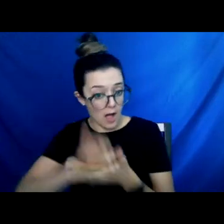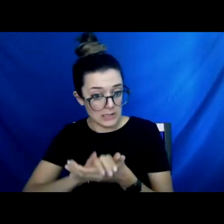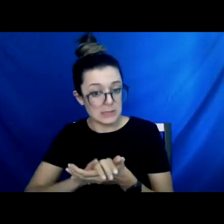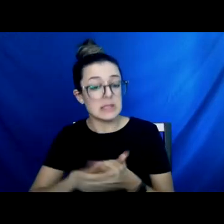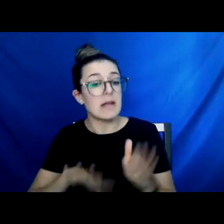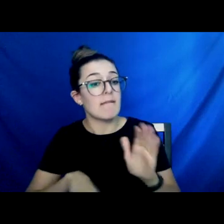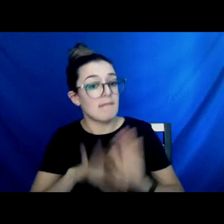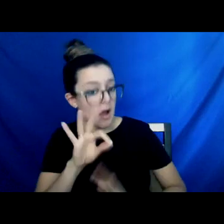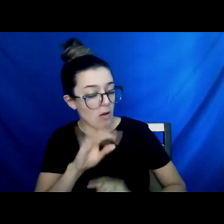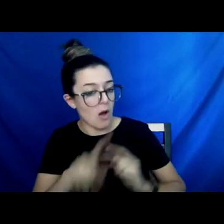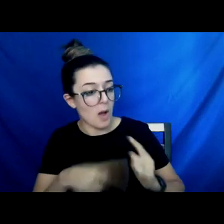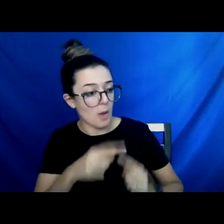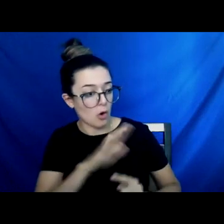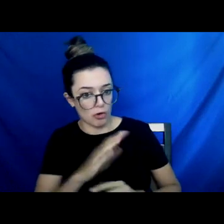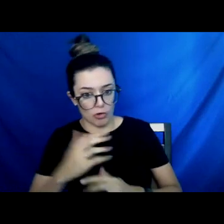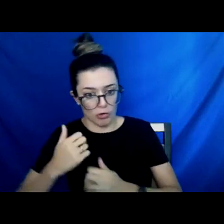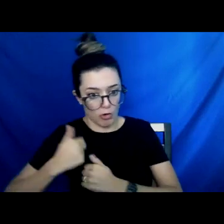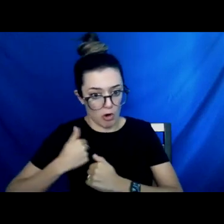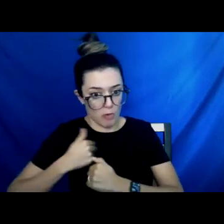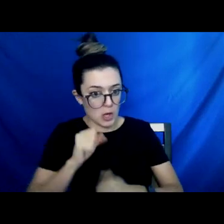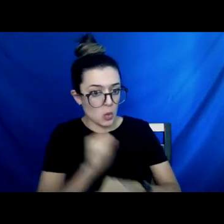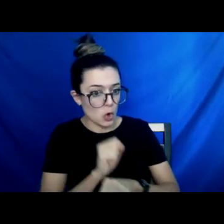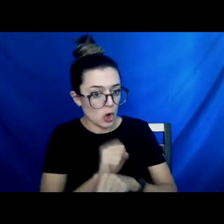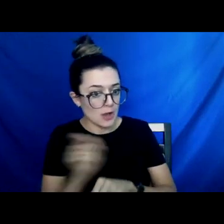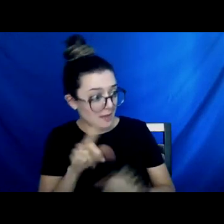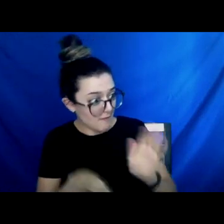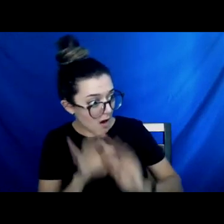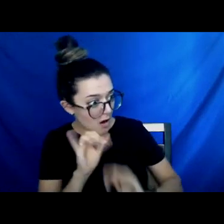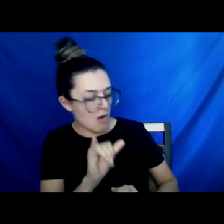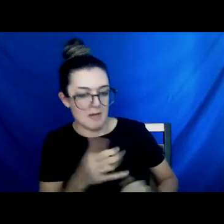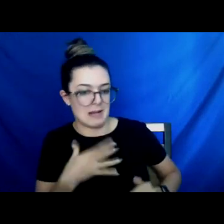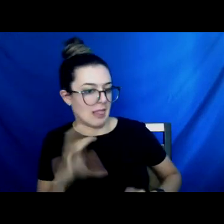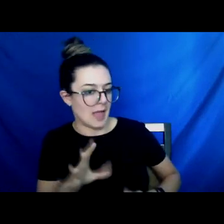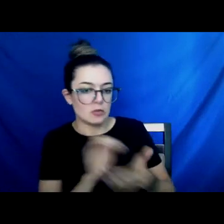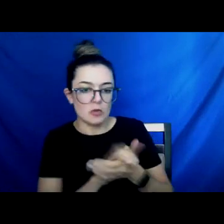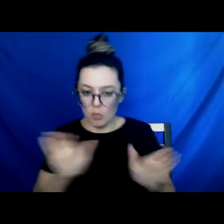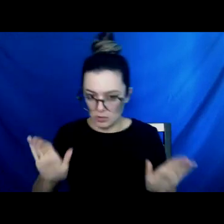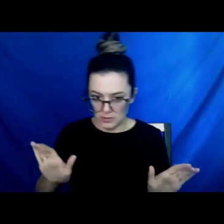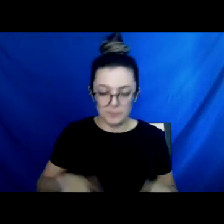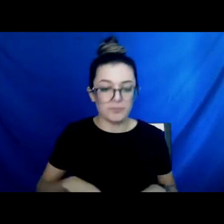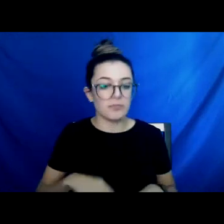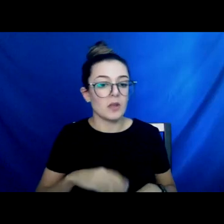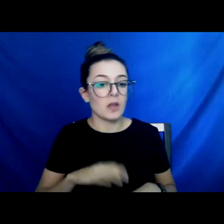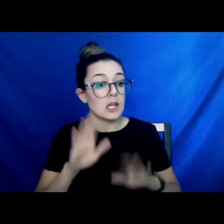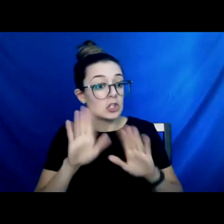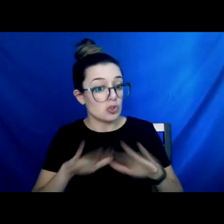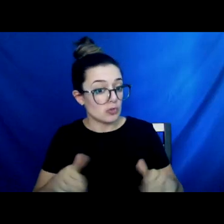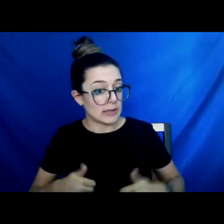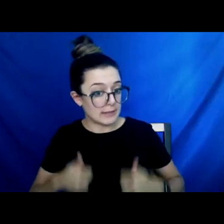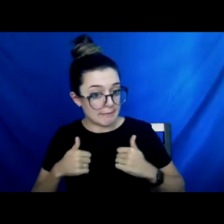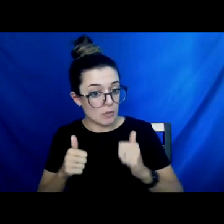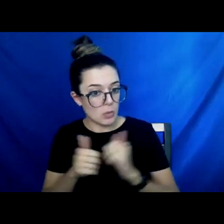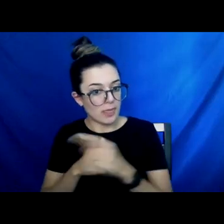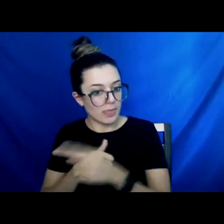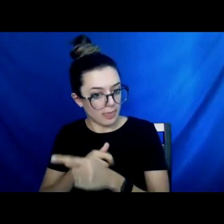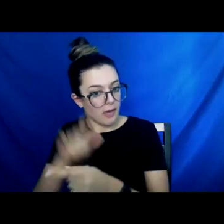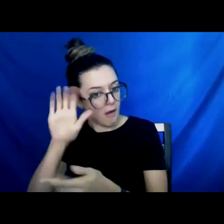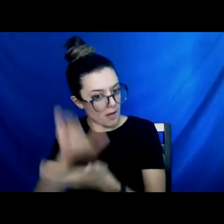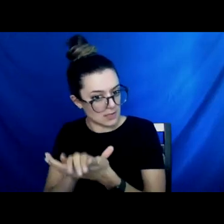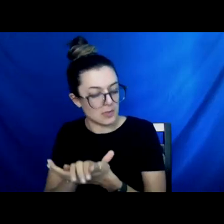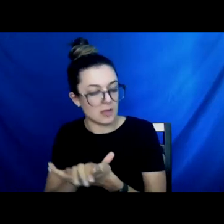without him knowing, and he didn't like that. And they divorced. So the children were living with him when she was